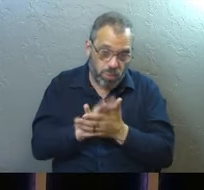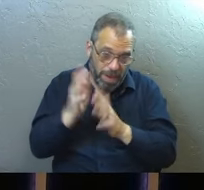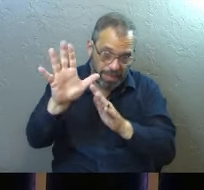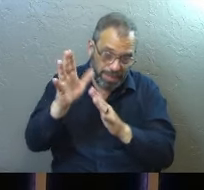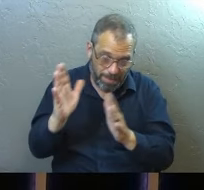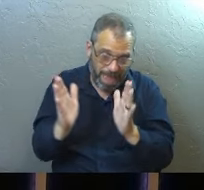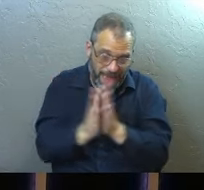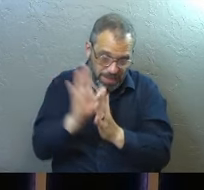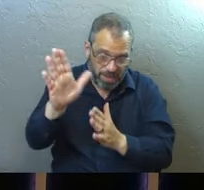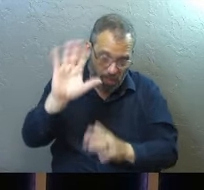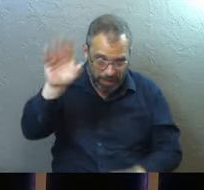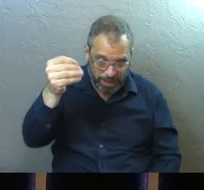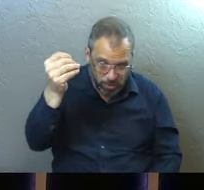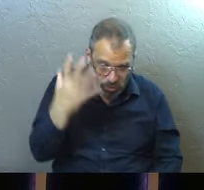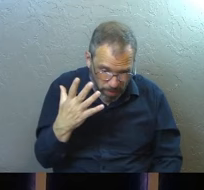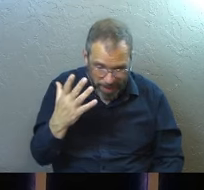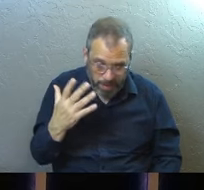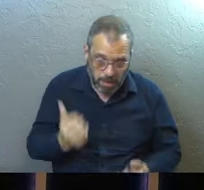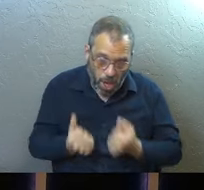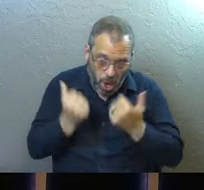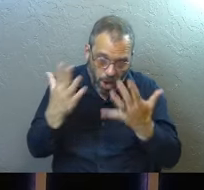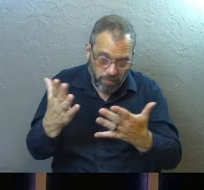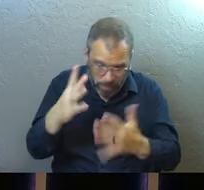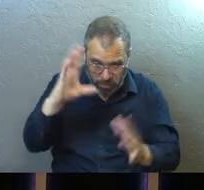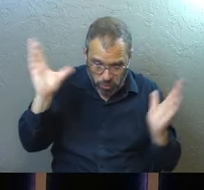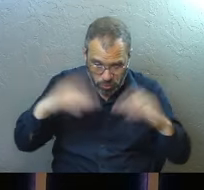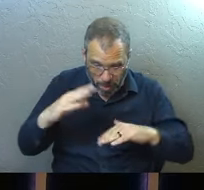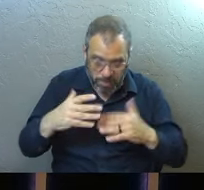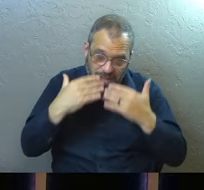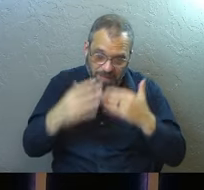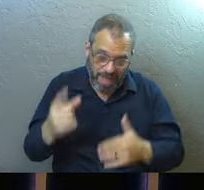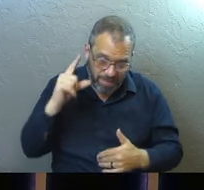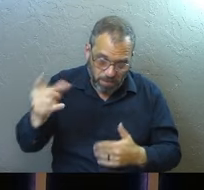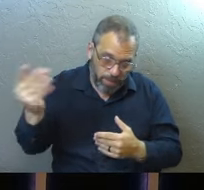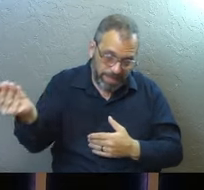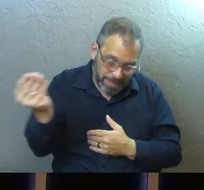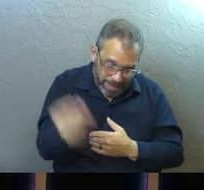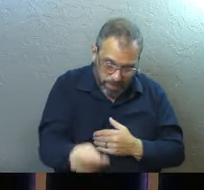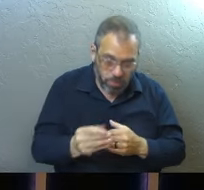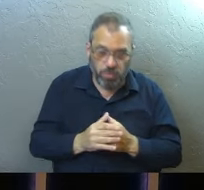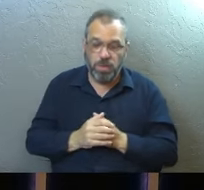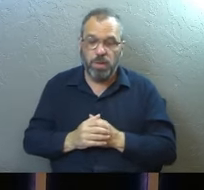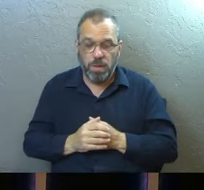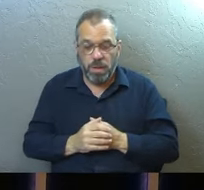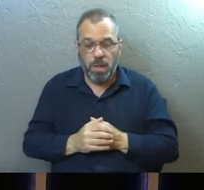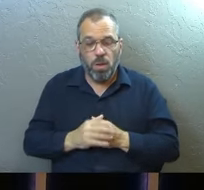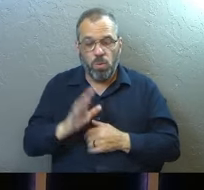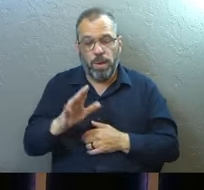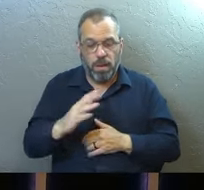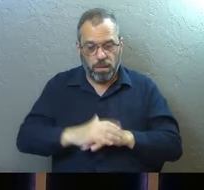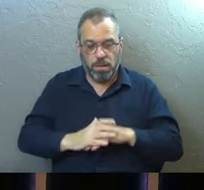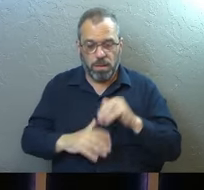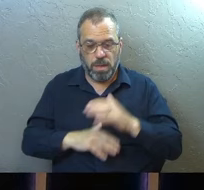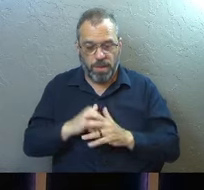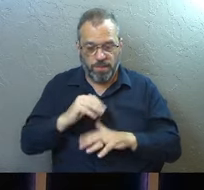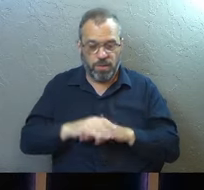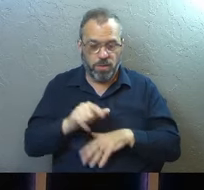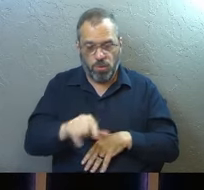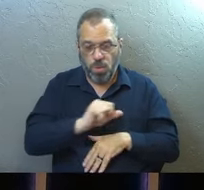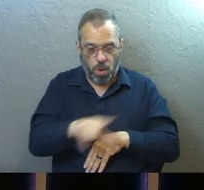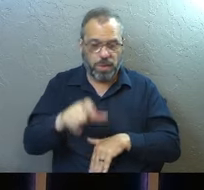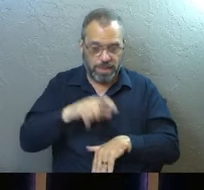him, asking for his grace, offering him your troubles, or thanking him for what he has given you will console you all the